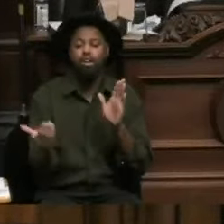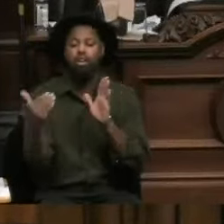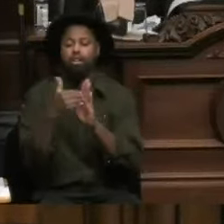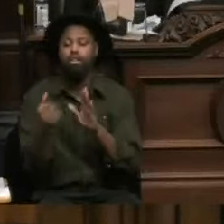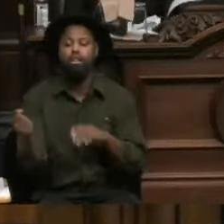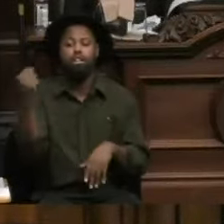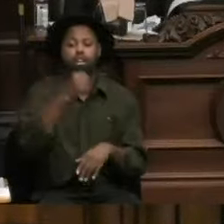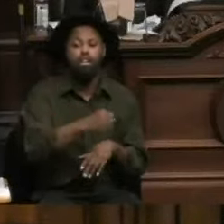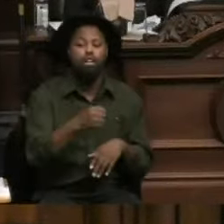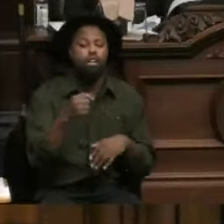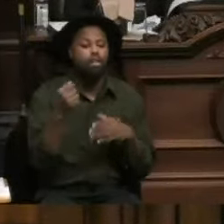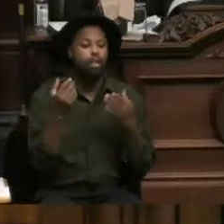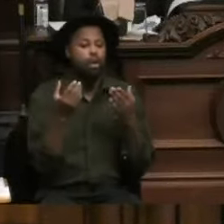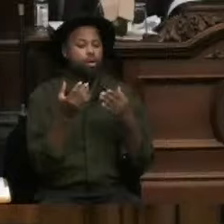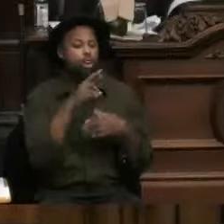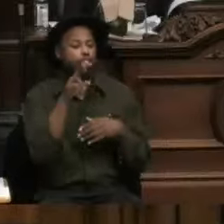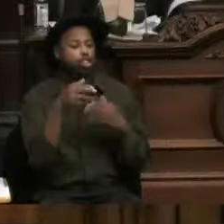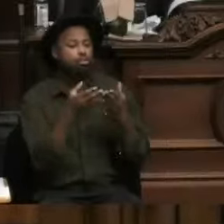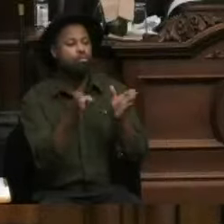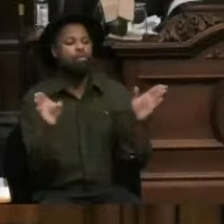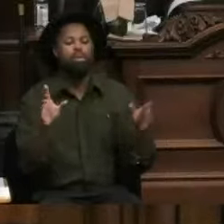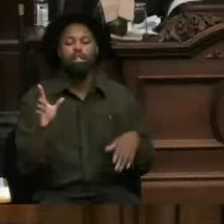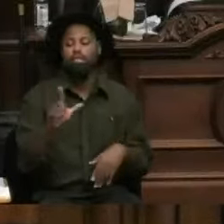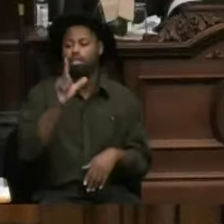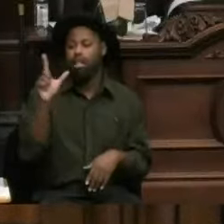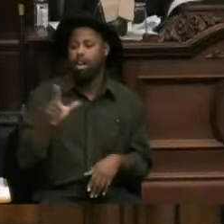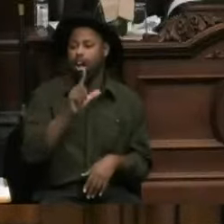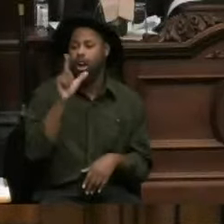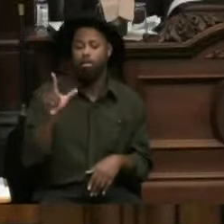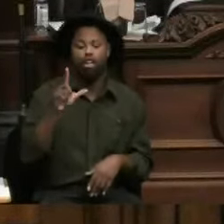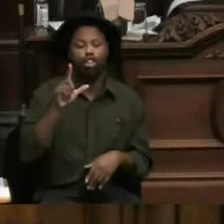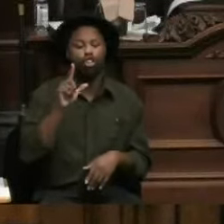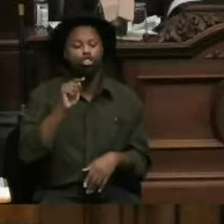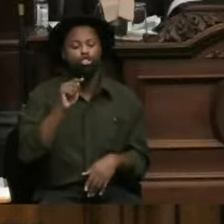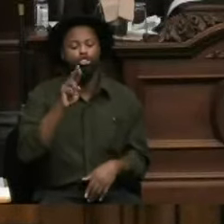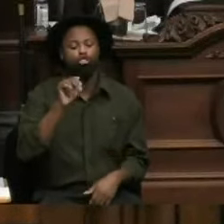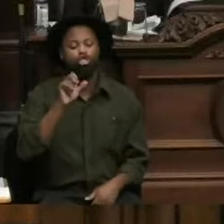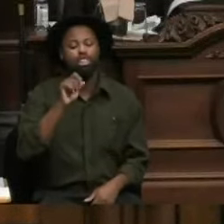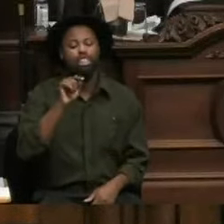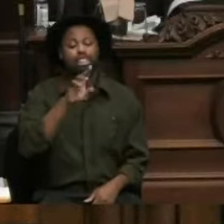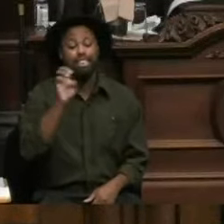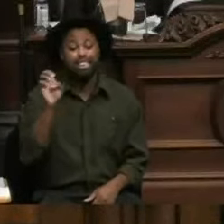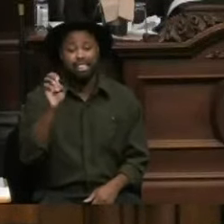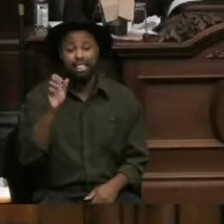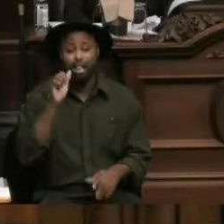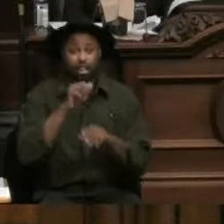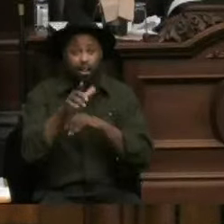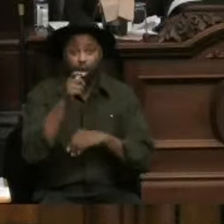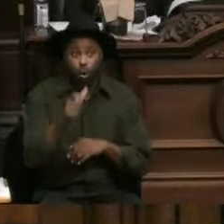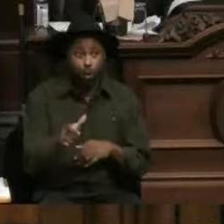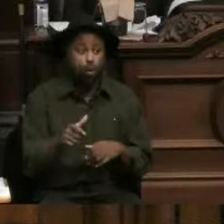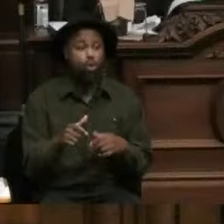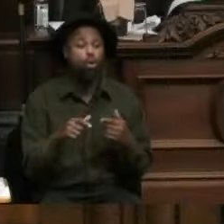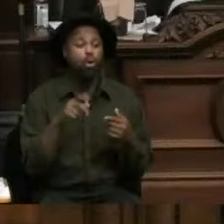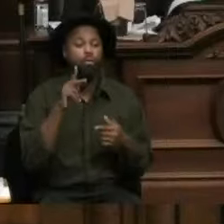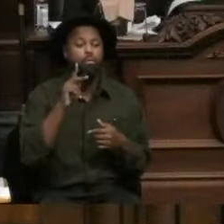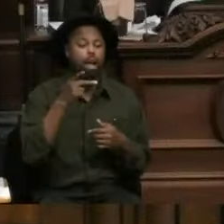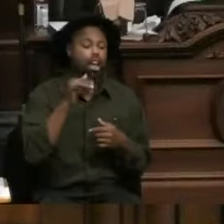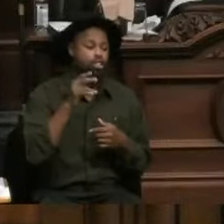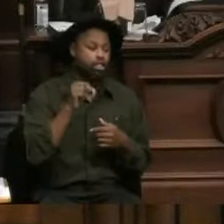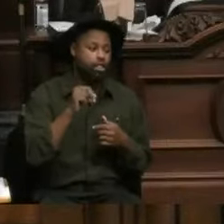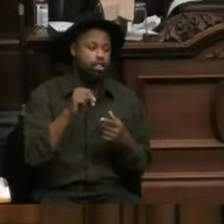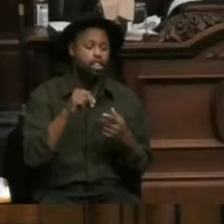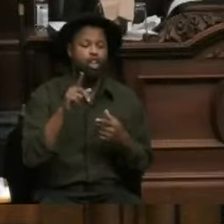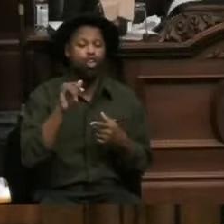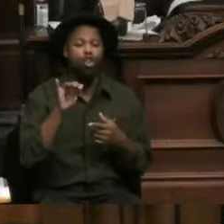Rochester Public Library Board of Trustees. This report was respectfully submitted by council members Michael Patterson, Mary Lupien, Kim Smith, Miguel